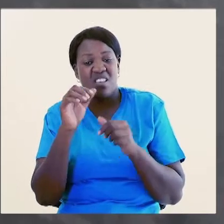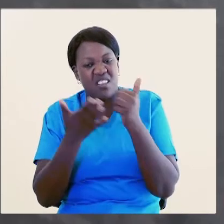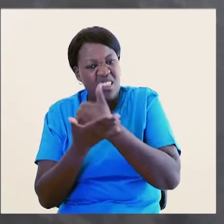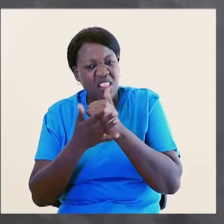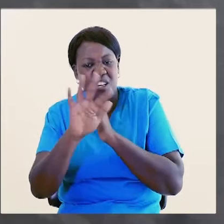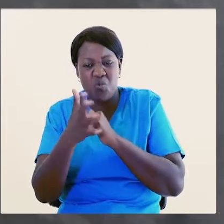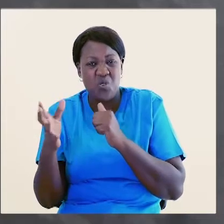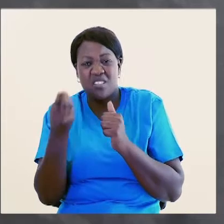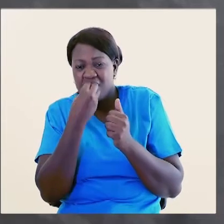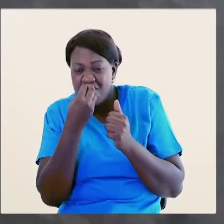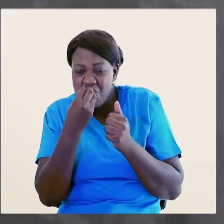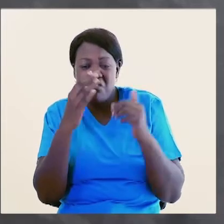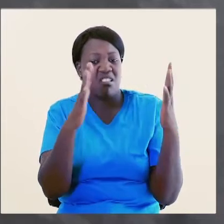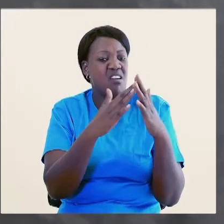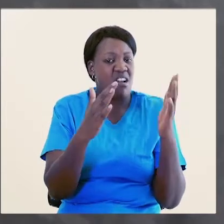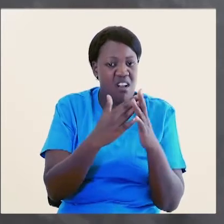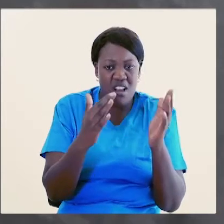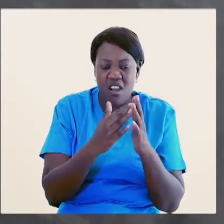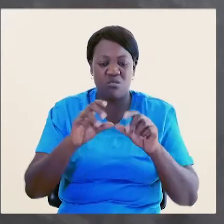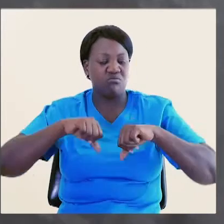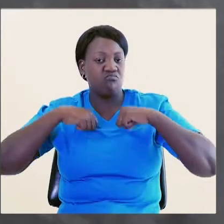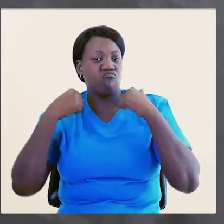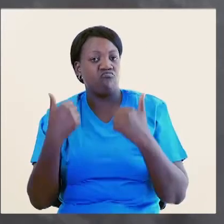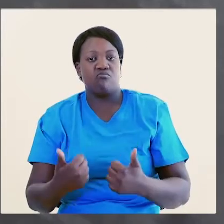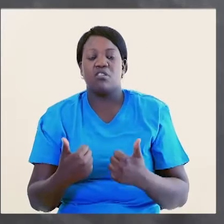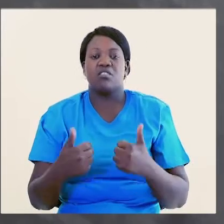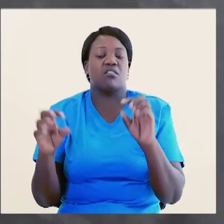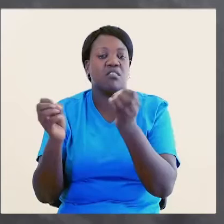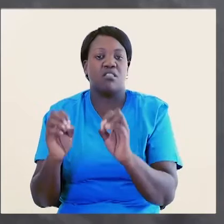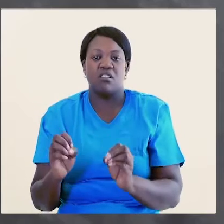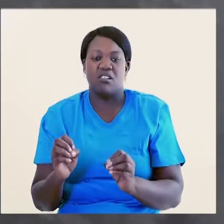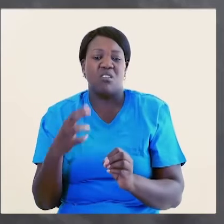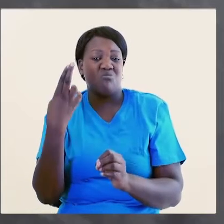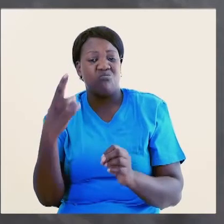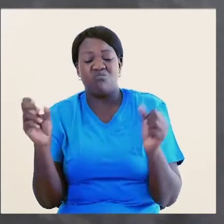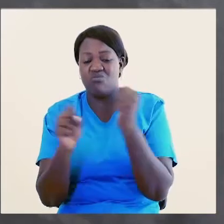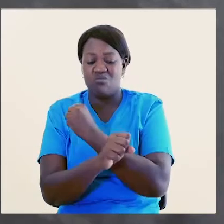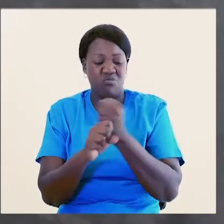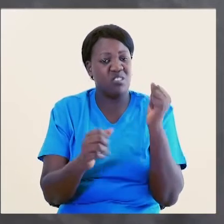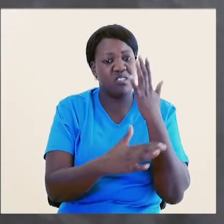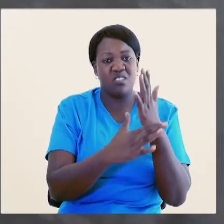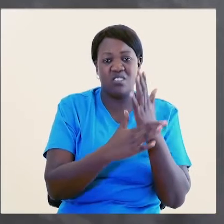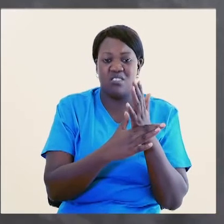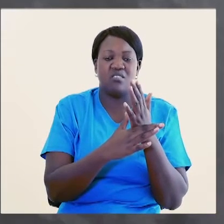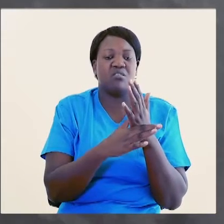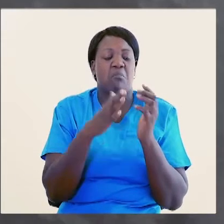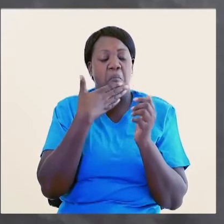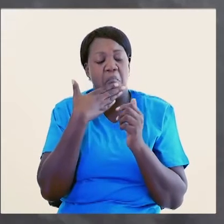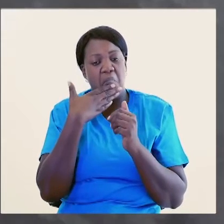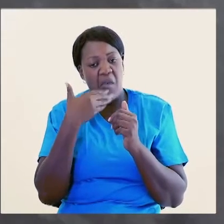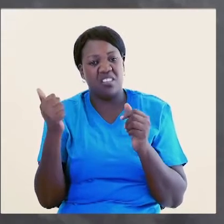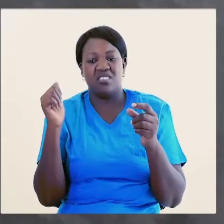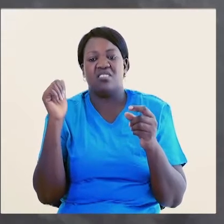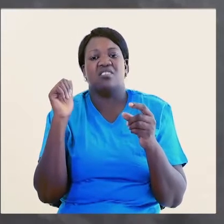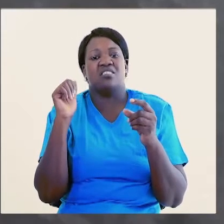water, enough food, adequate housing, and proper health care, then they will not be able to work their very best and the